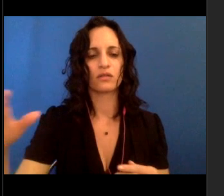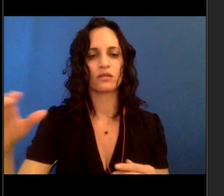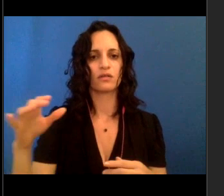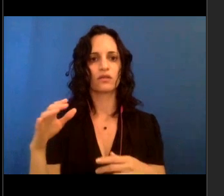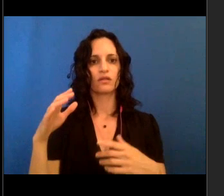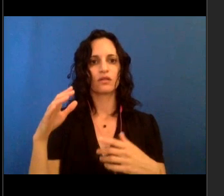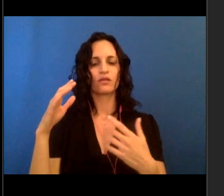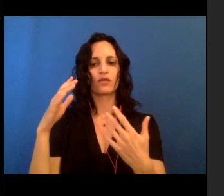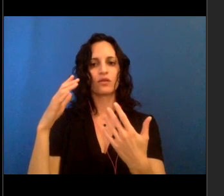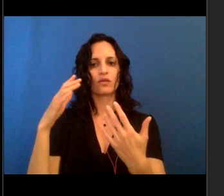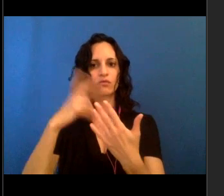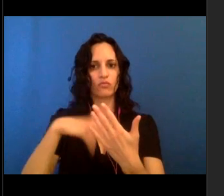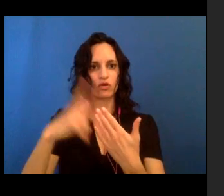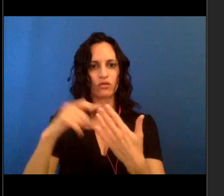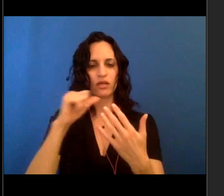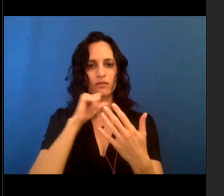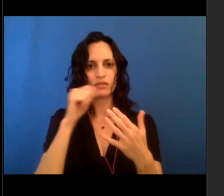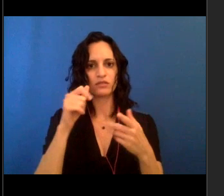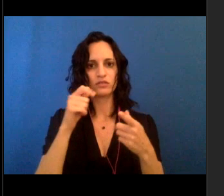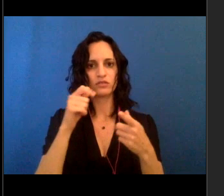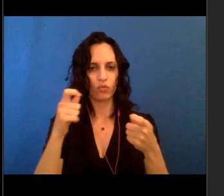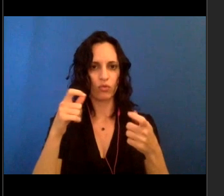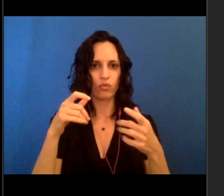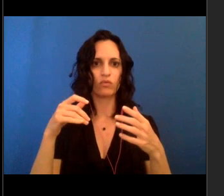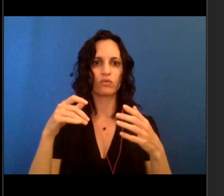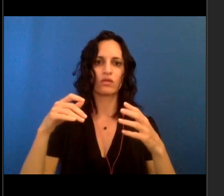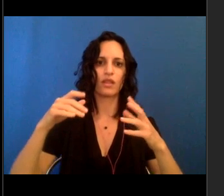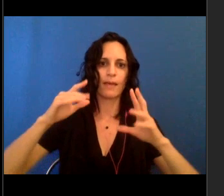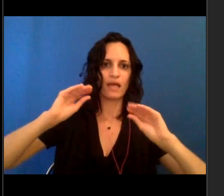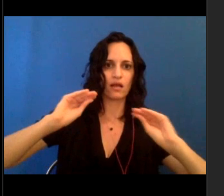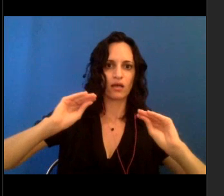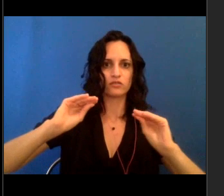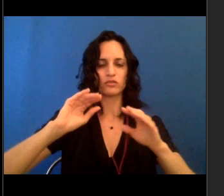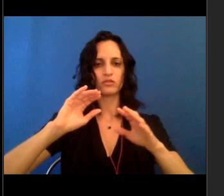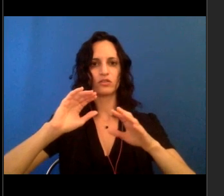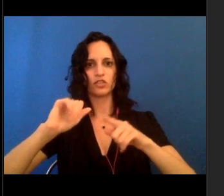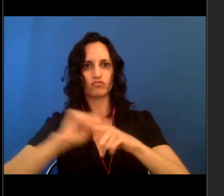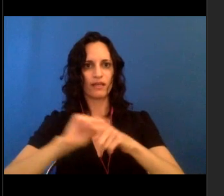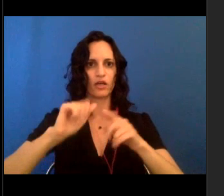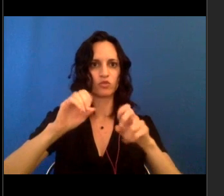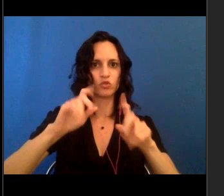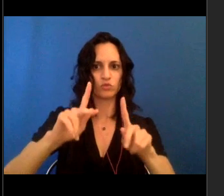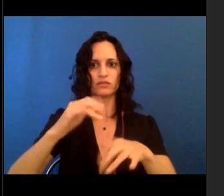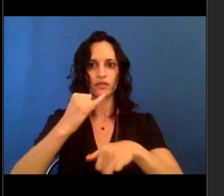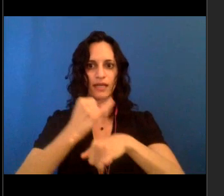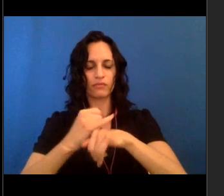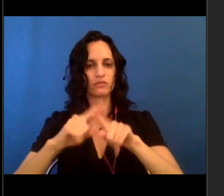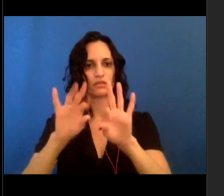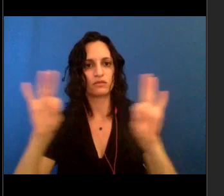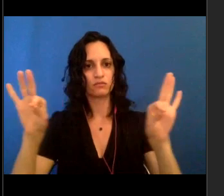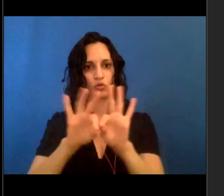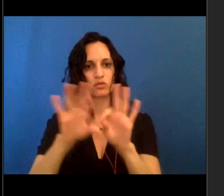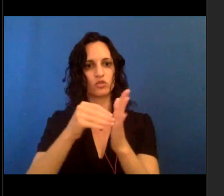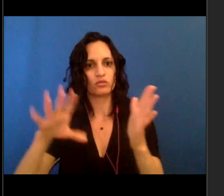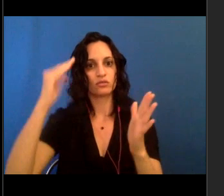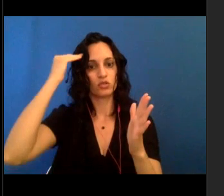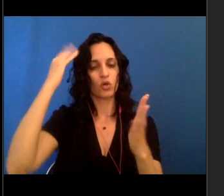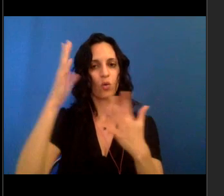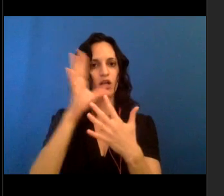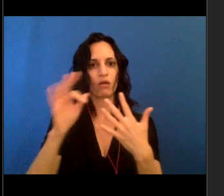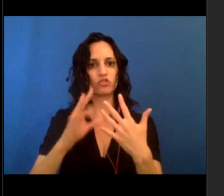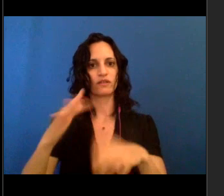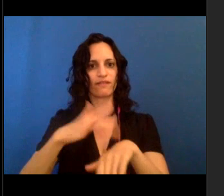control the teaching and pedagogy resources that are available on campus, but it's important that your students know what options there are if they care about